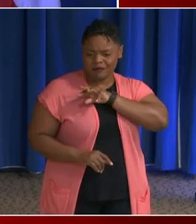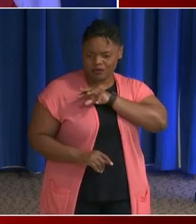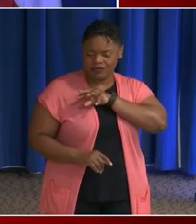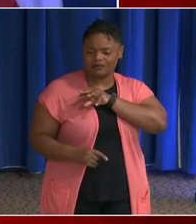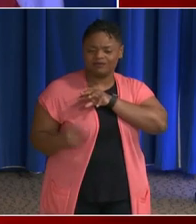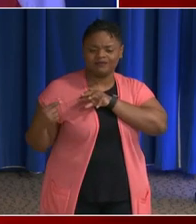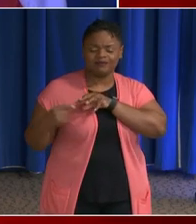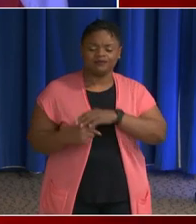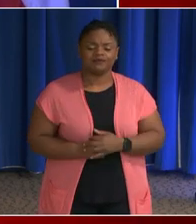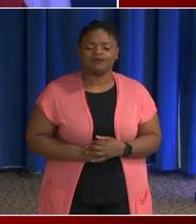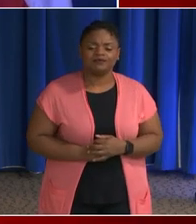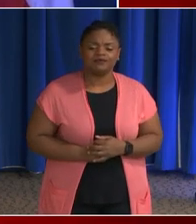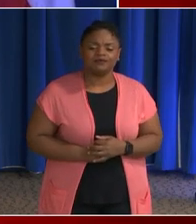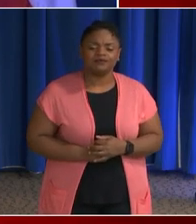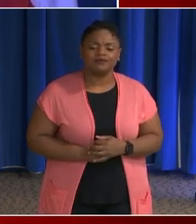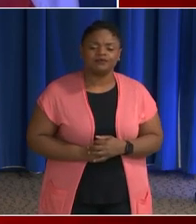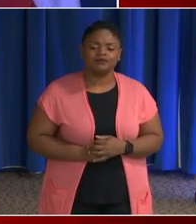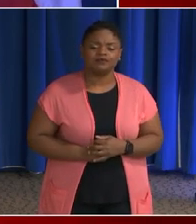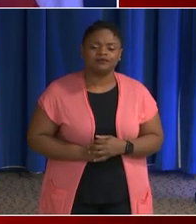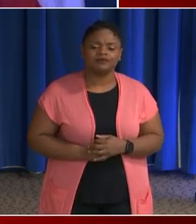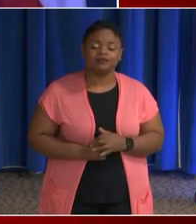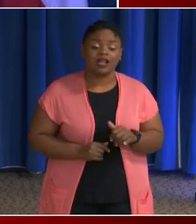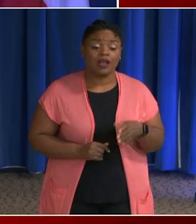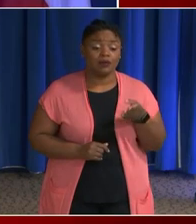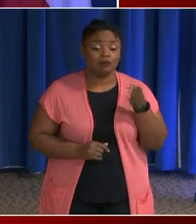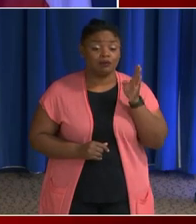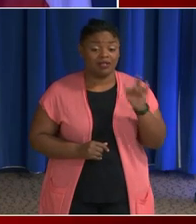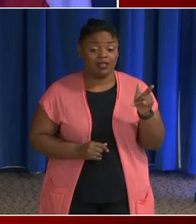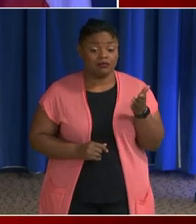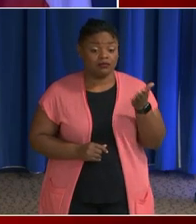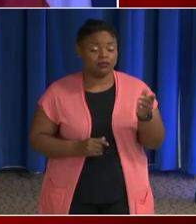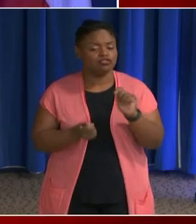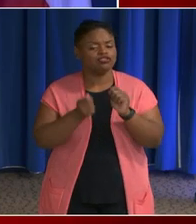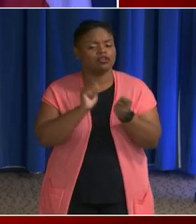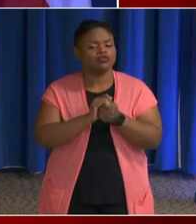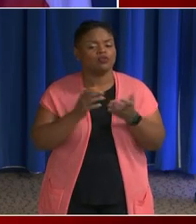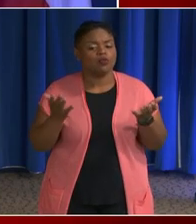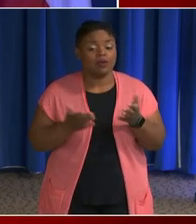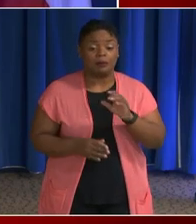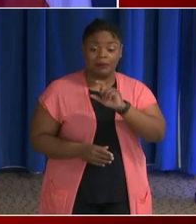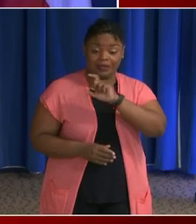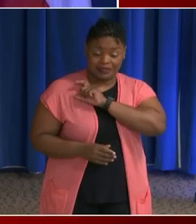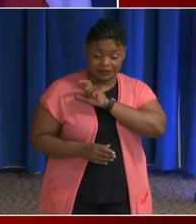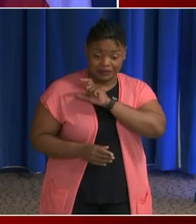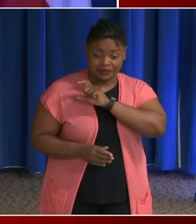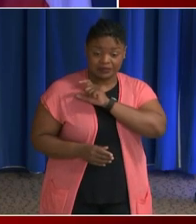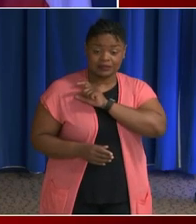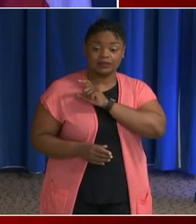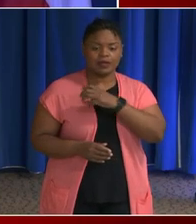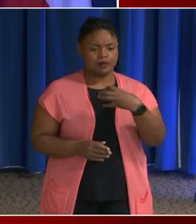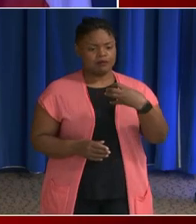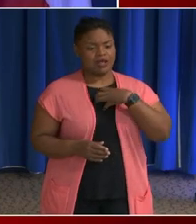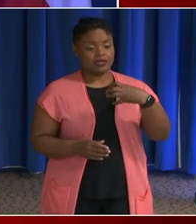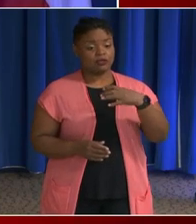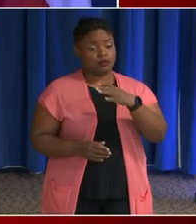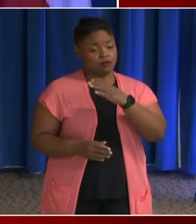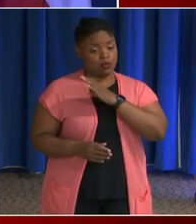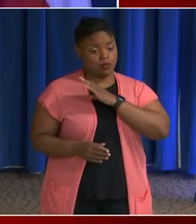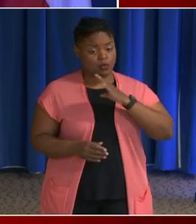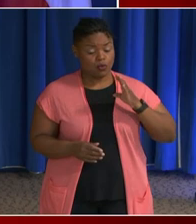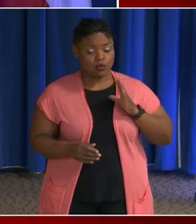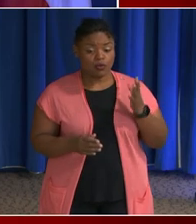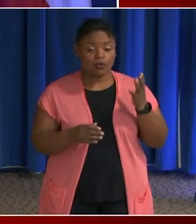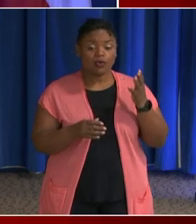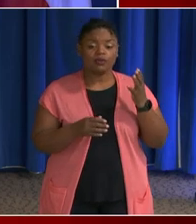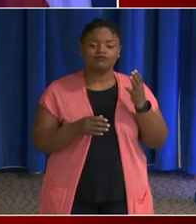bill proposes some changes to the Office of Police Complaints Board, including allowing the executive director of the Office